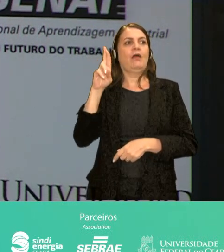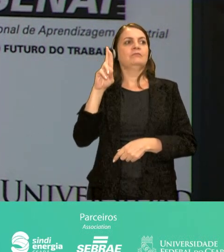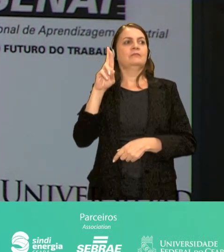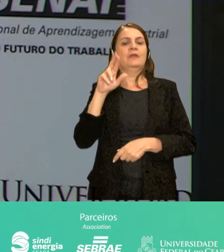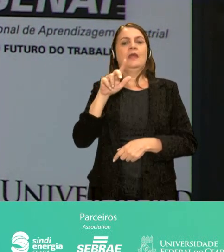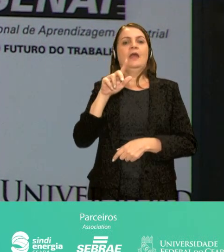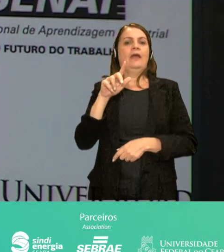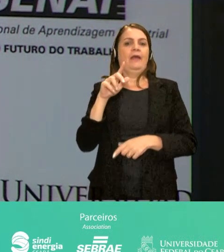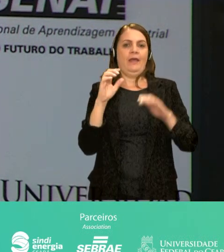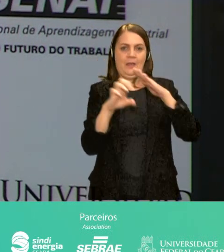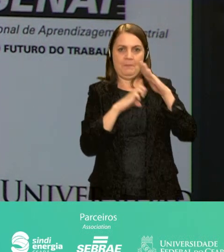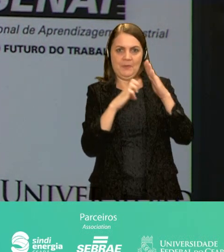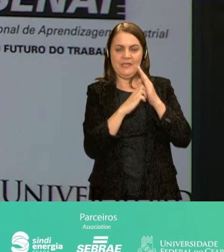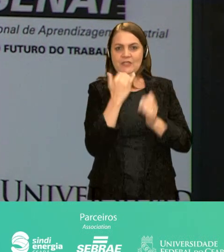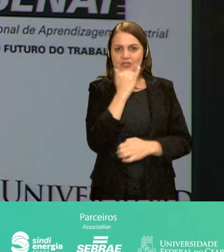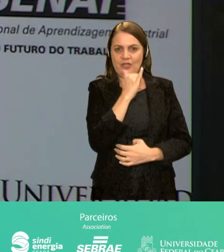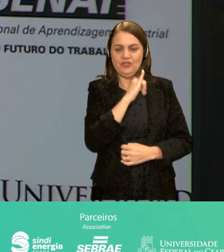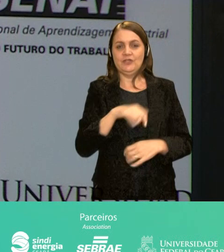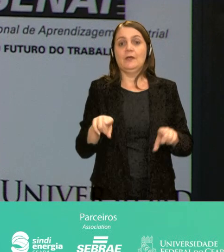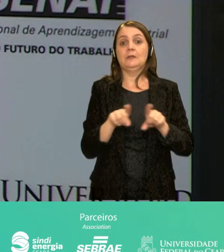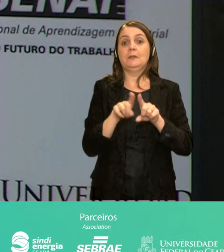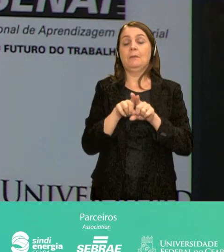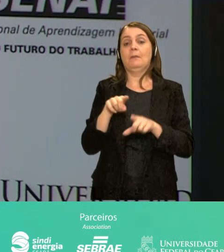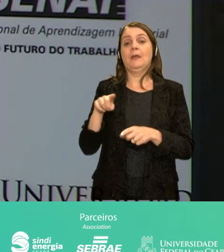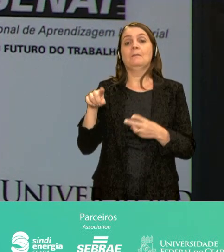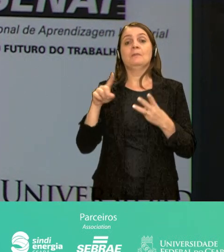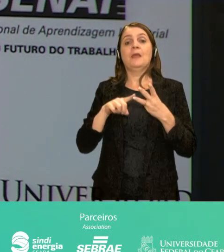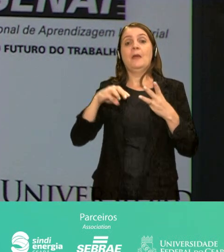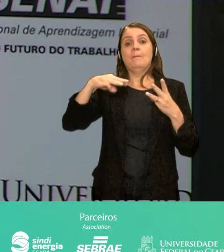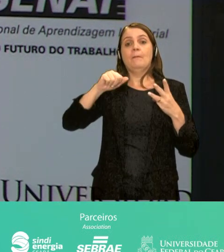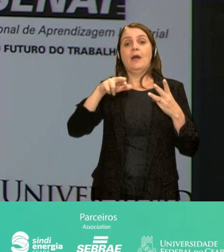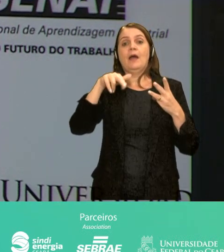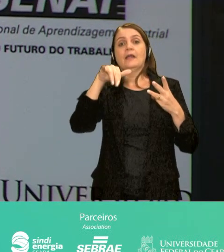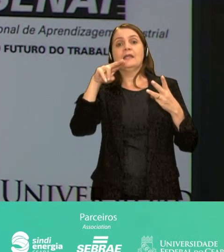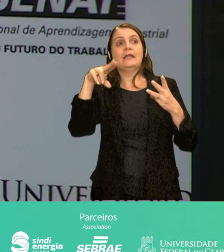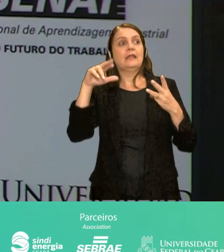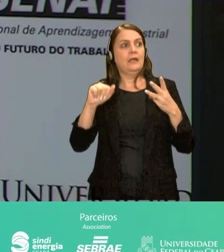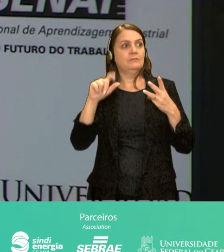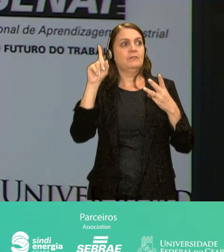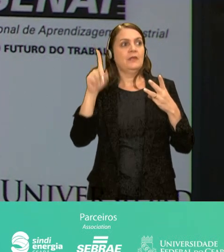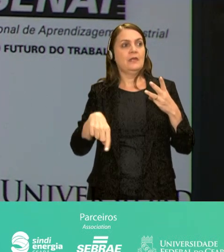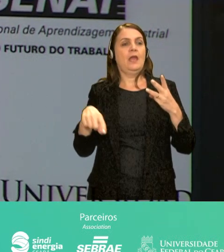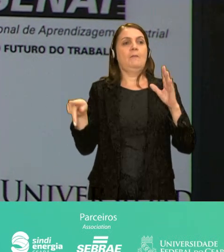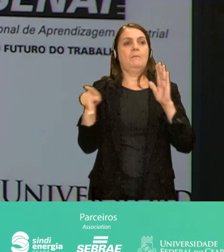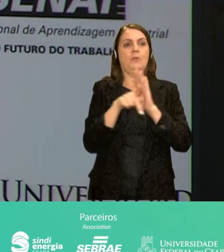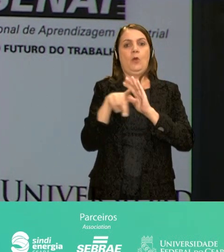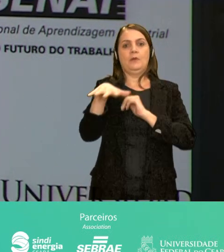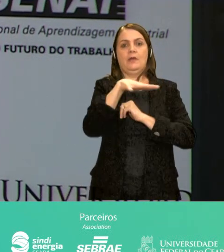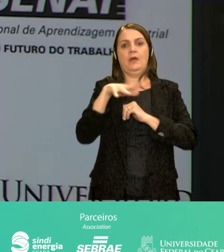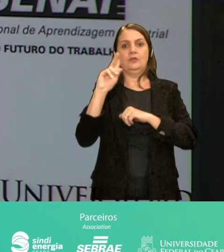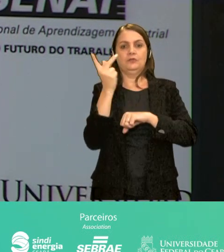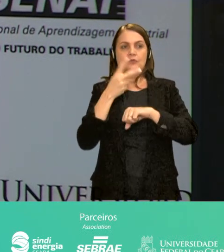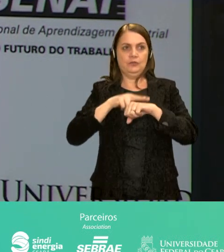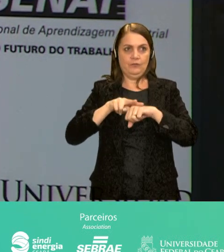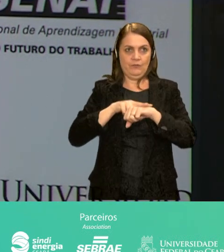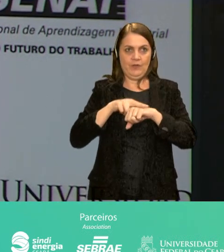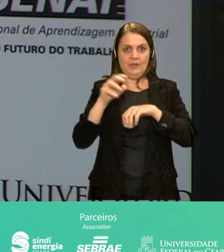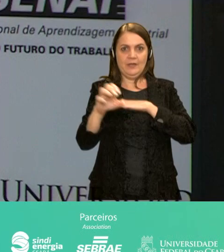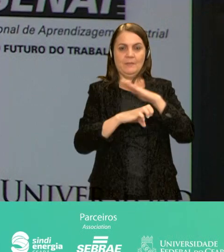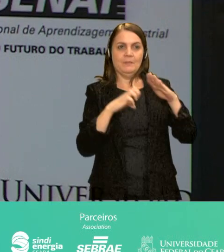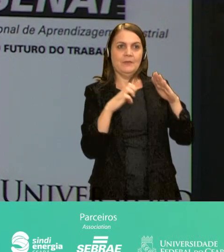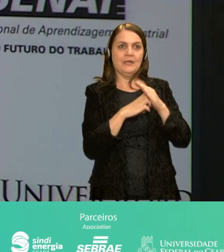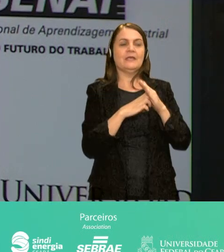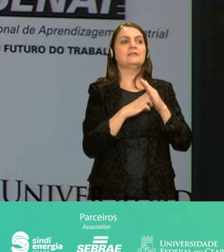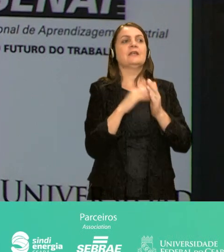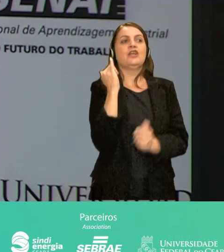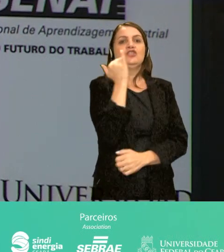Ms. Marina Piva, A senhora Marina Piva, engenheira de aplicação Green, da unidade New de Energy soluções de Business hidrogênio verde, New Energy from Business, Siemens da Energy, Siemens